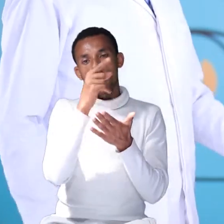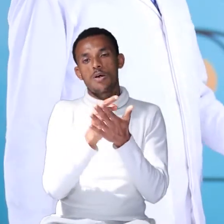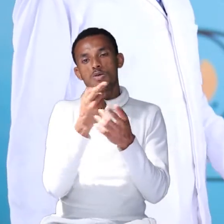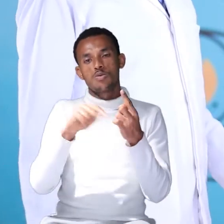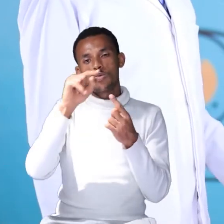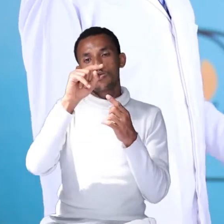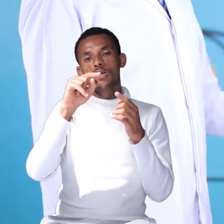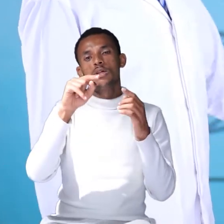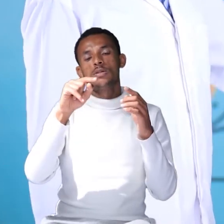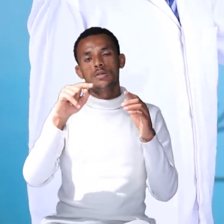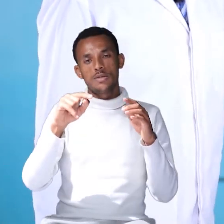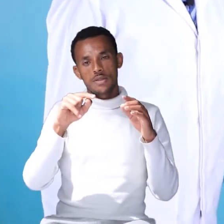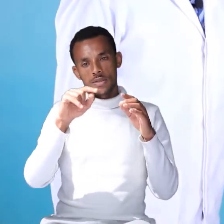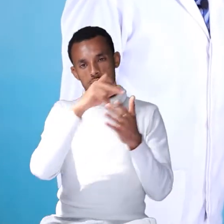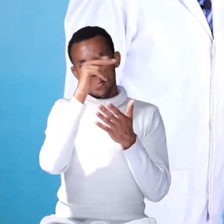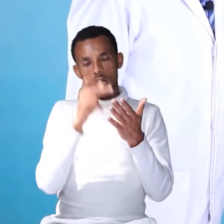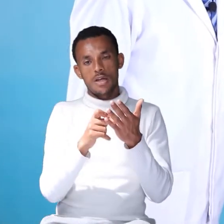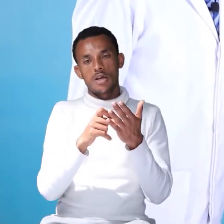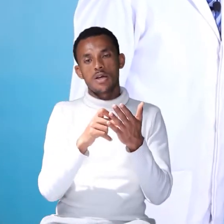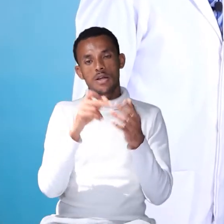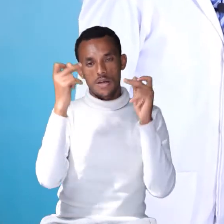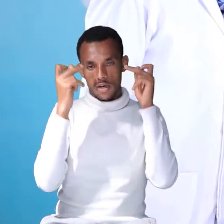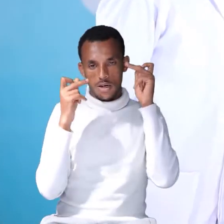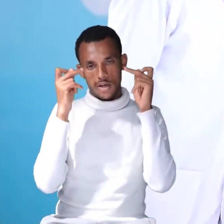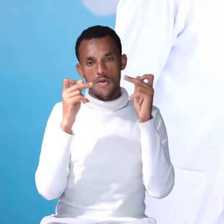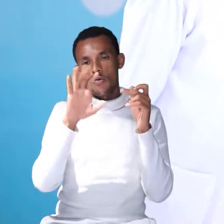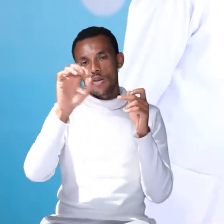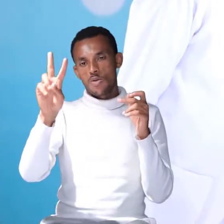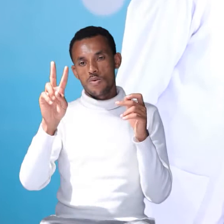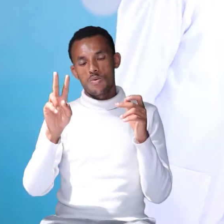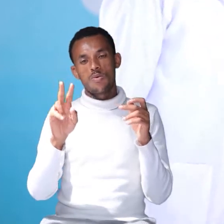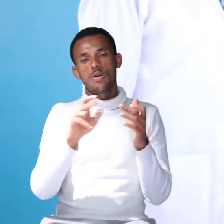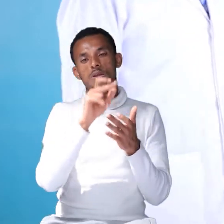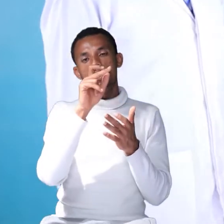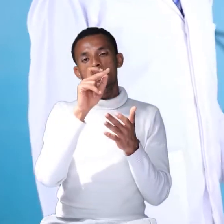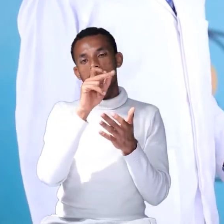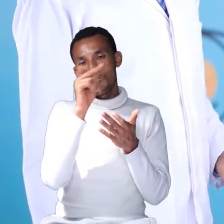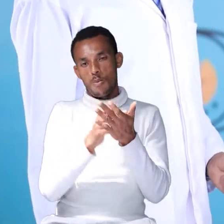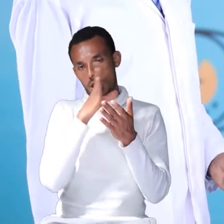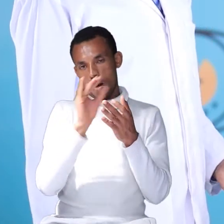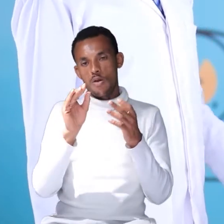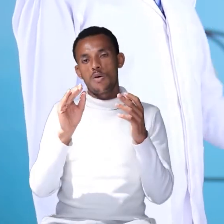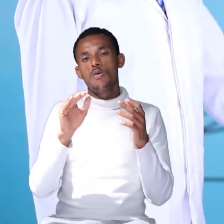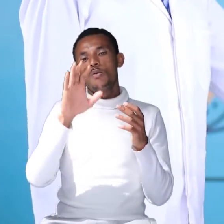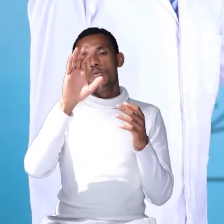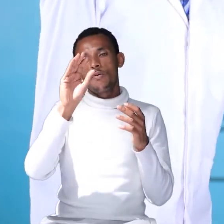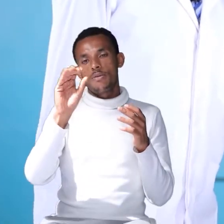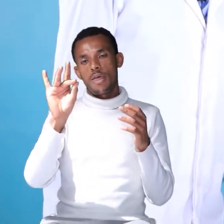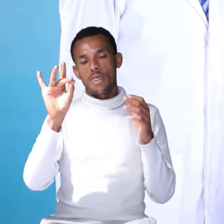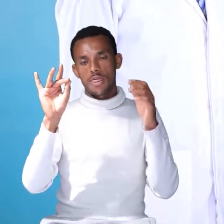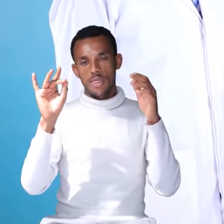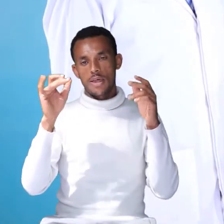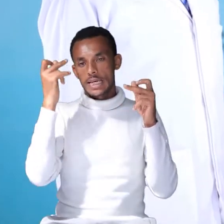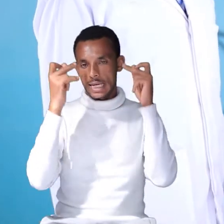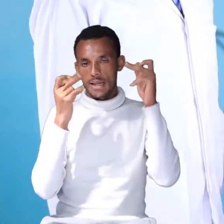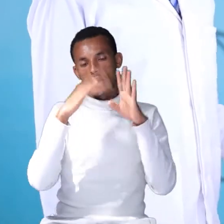part. So there are 42 teachers with diploma and 58 teachers in that school with degree. Where 42